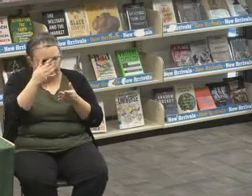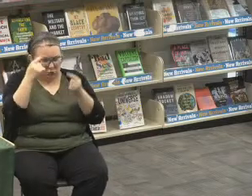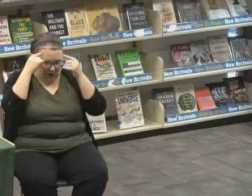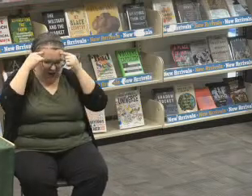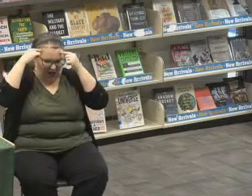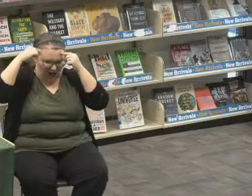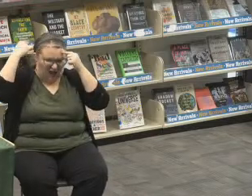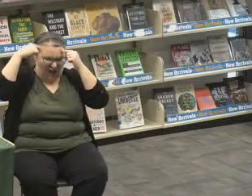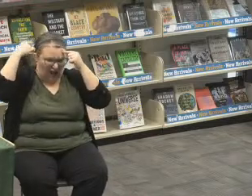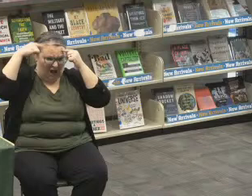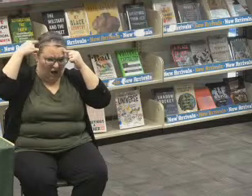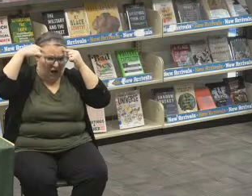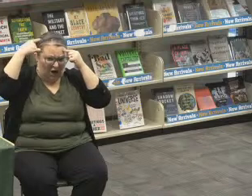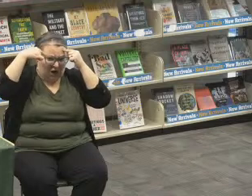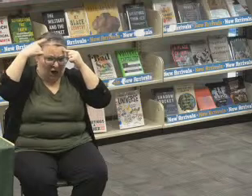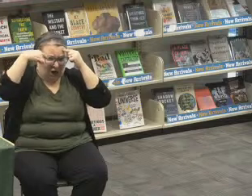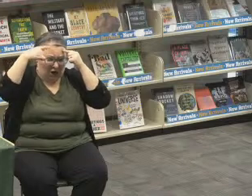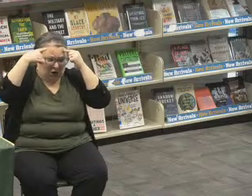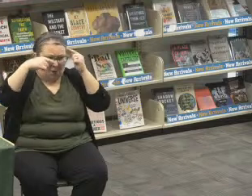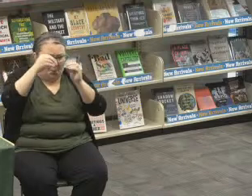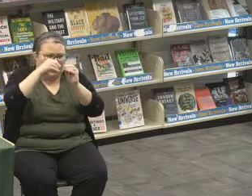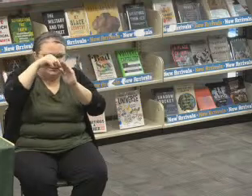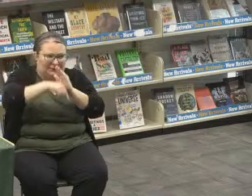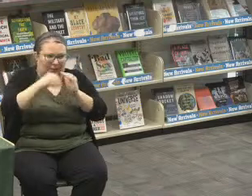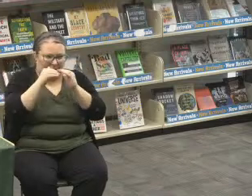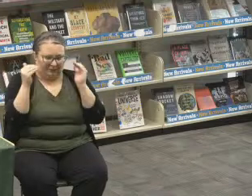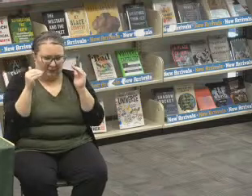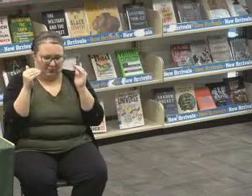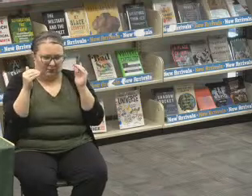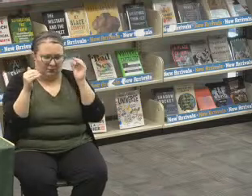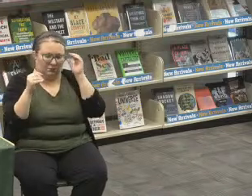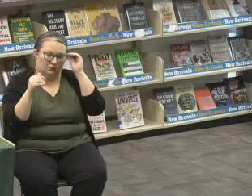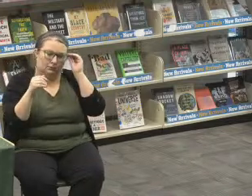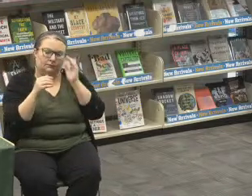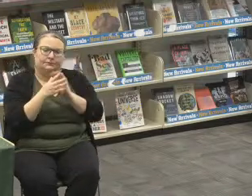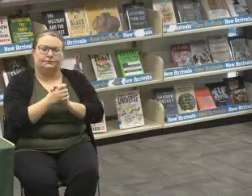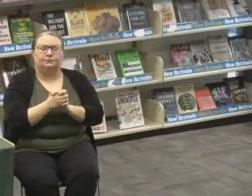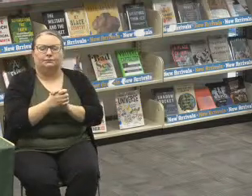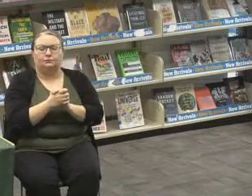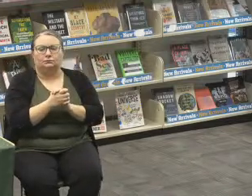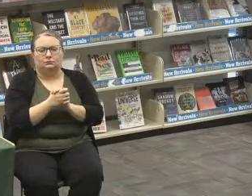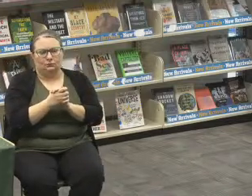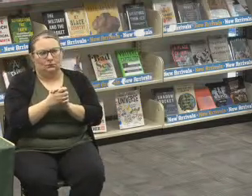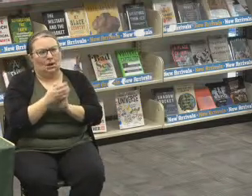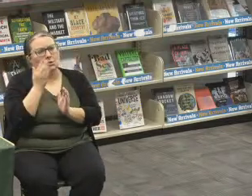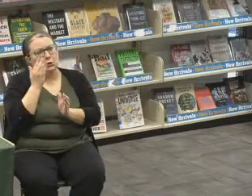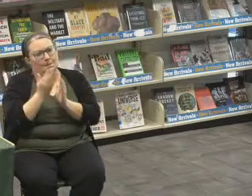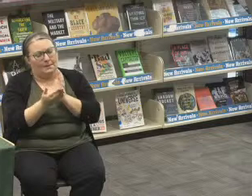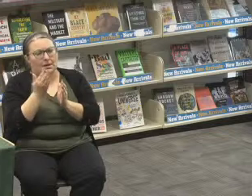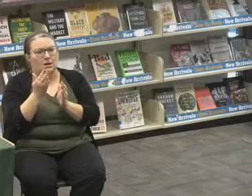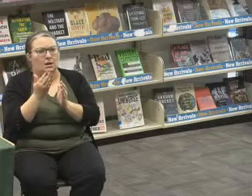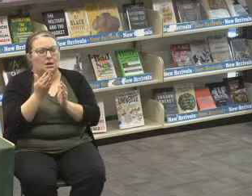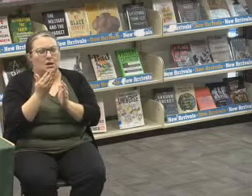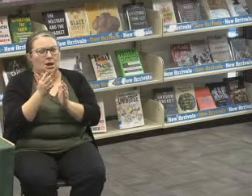it and processes it at a kind of deeper level. So you might come to more interesting connections or